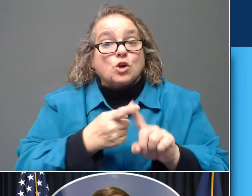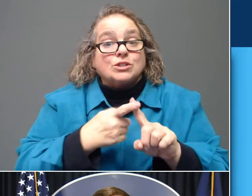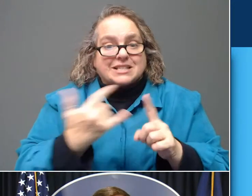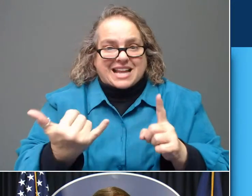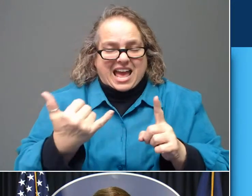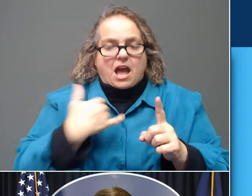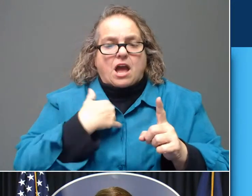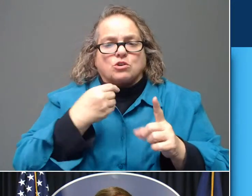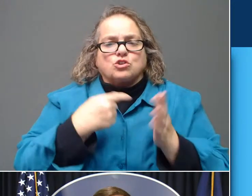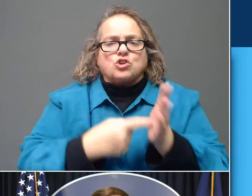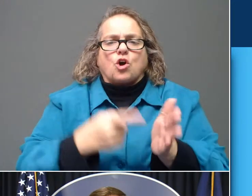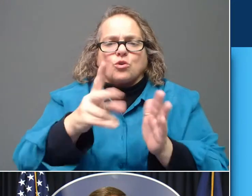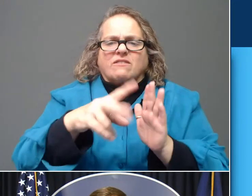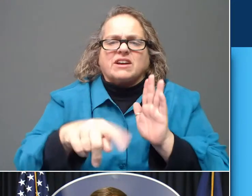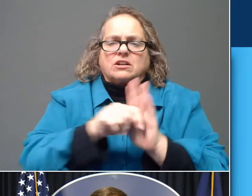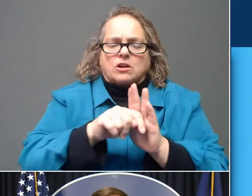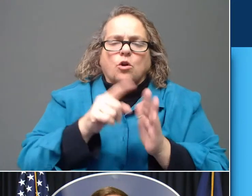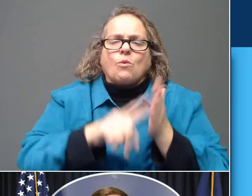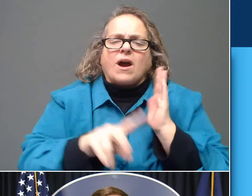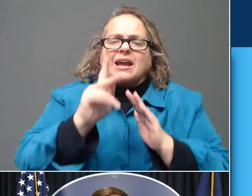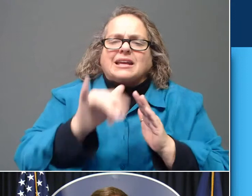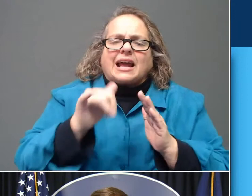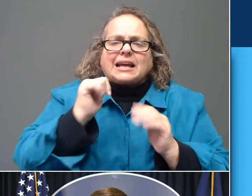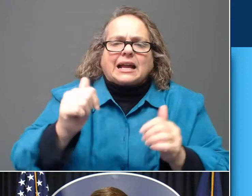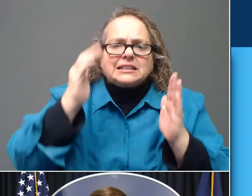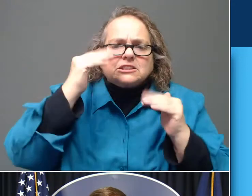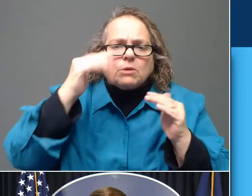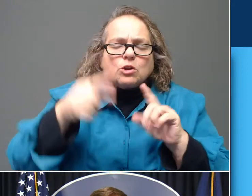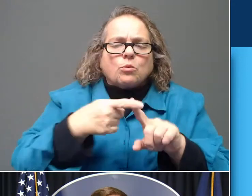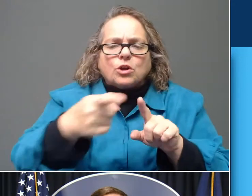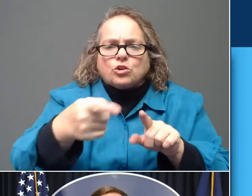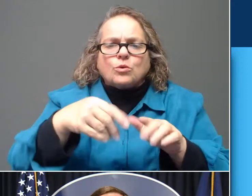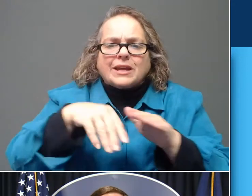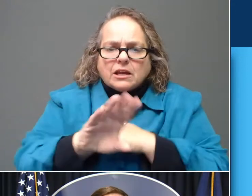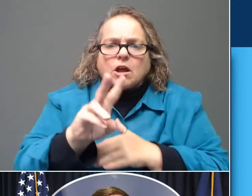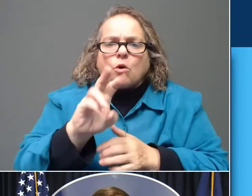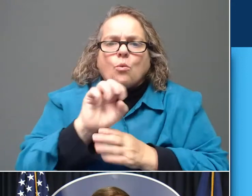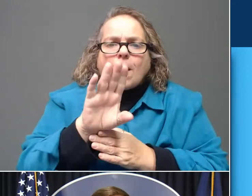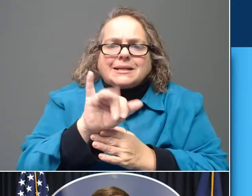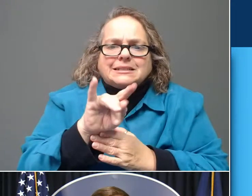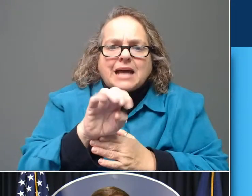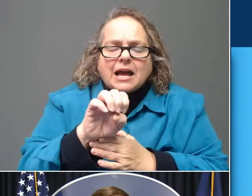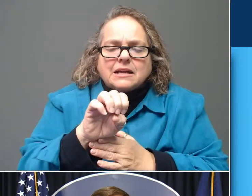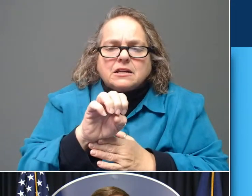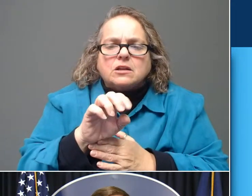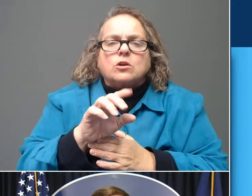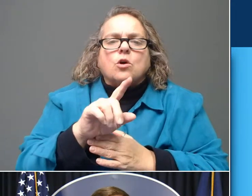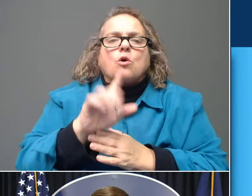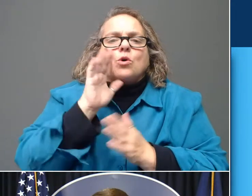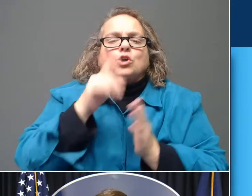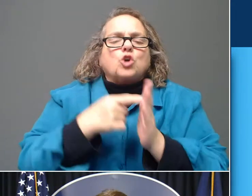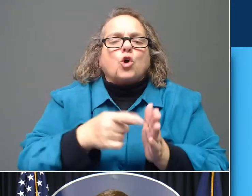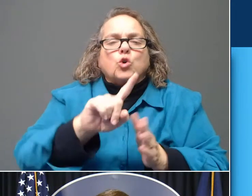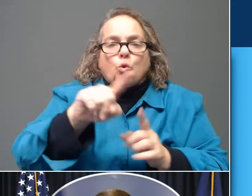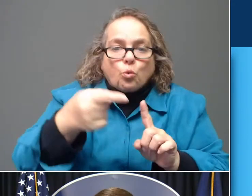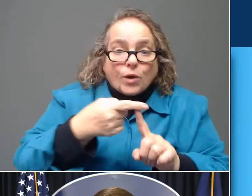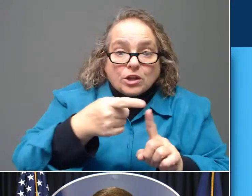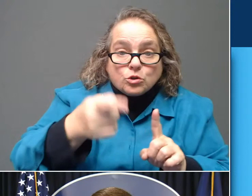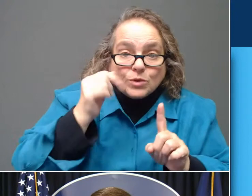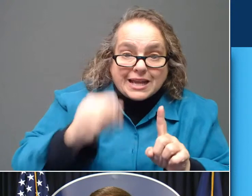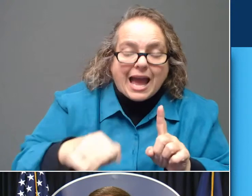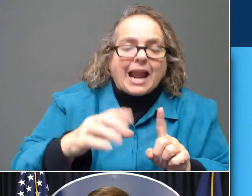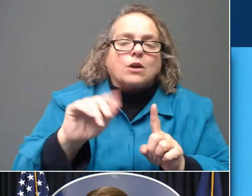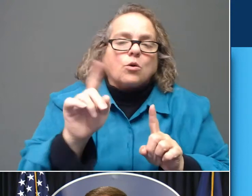when they get on this website, how it's going to show them when they're eligible and where they should sign up to get their